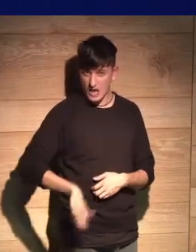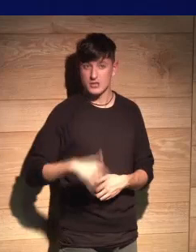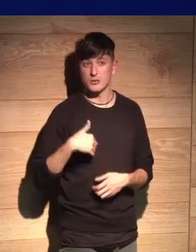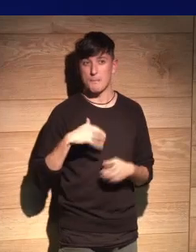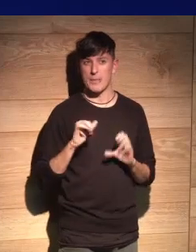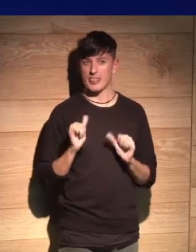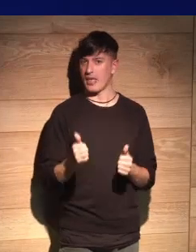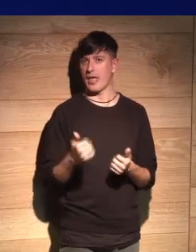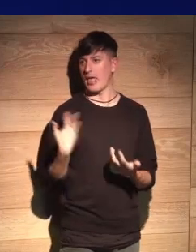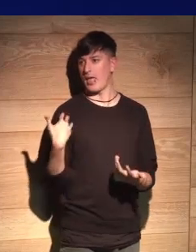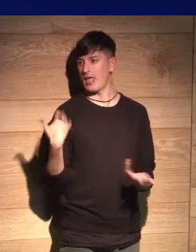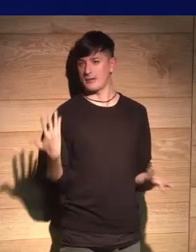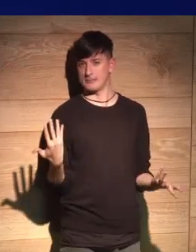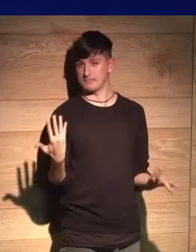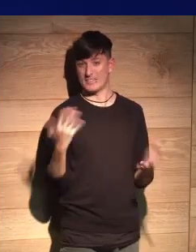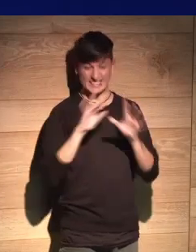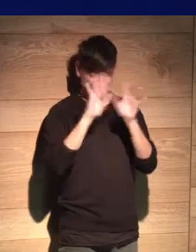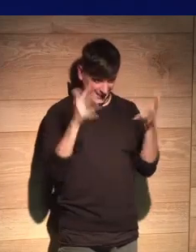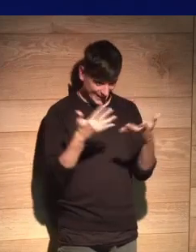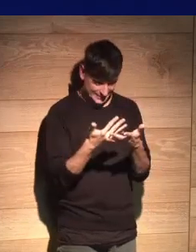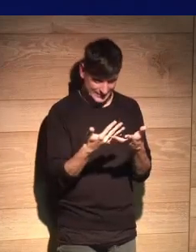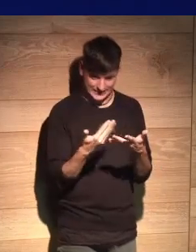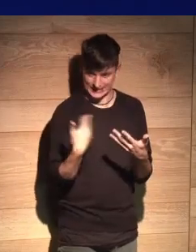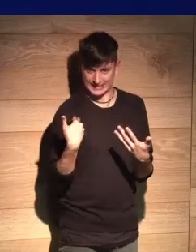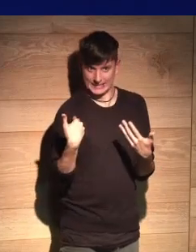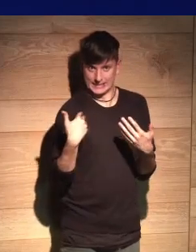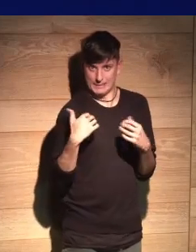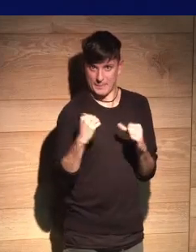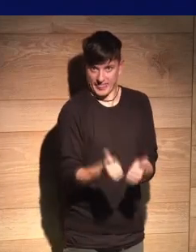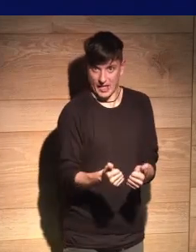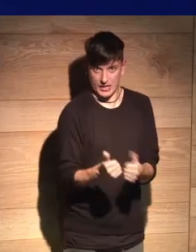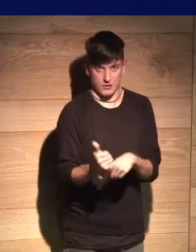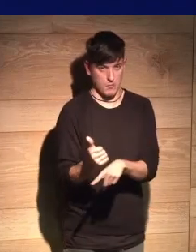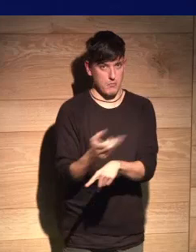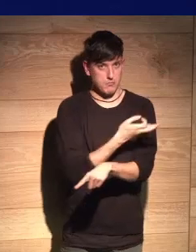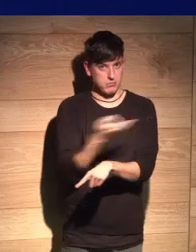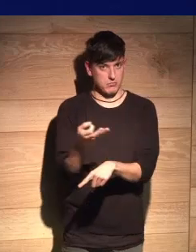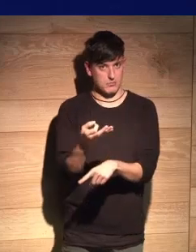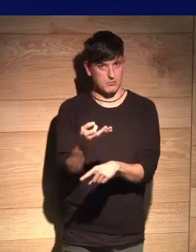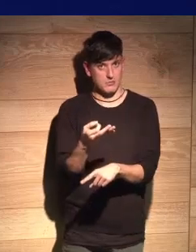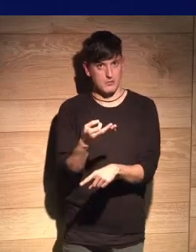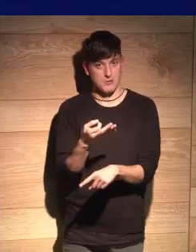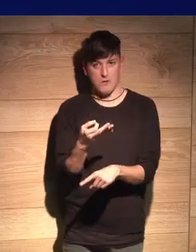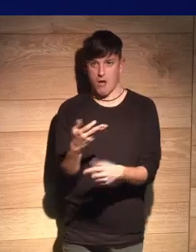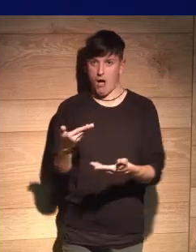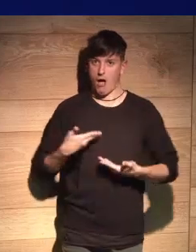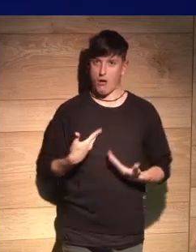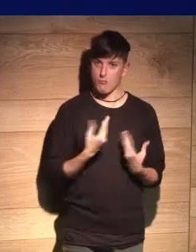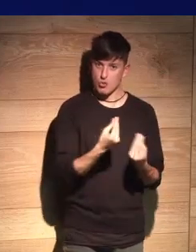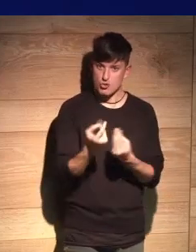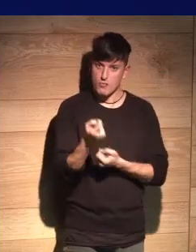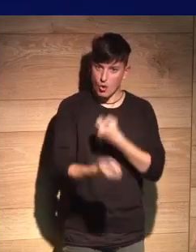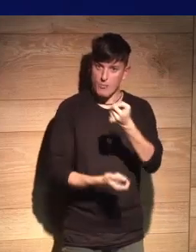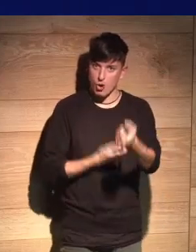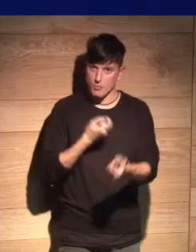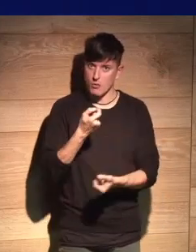30 years, and I started when the internet was just starting, and that was fantastic. It helped us very